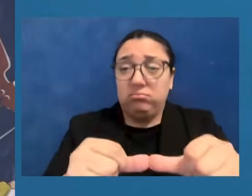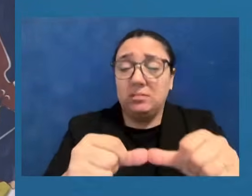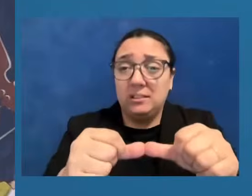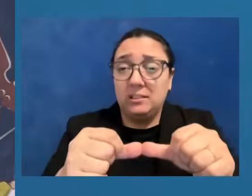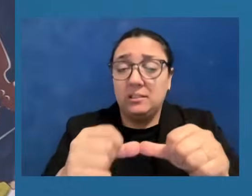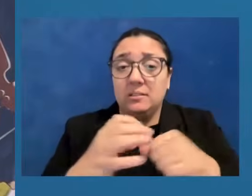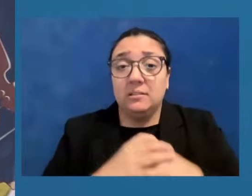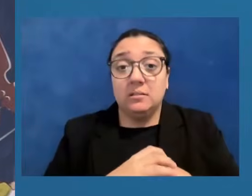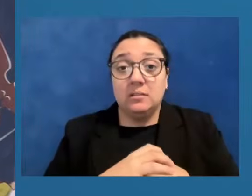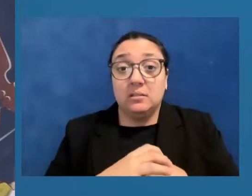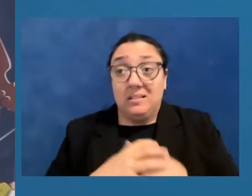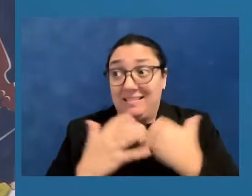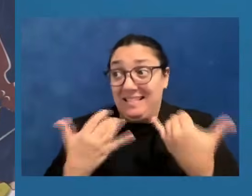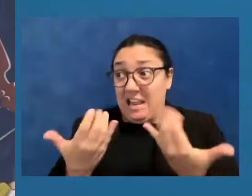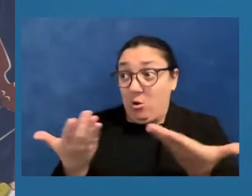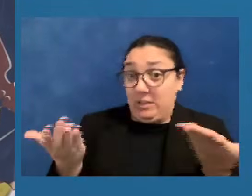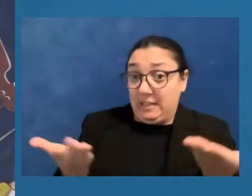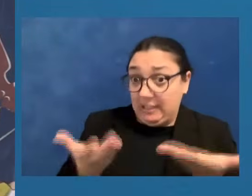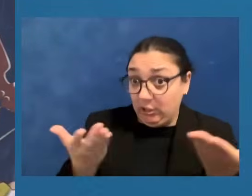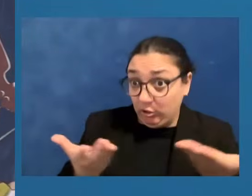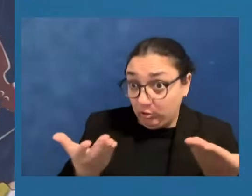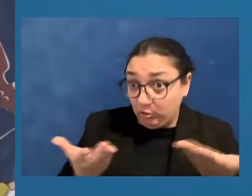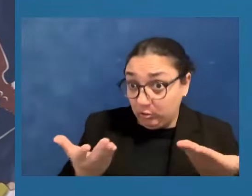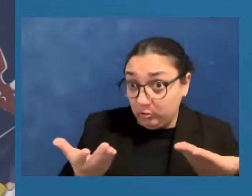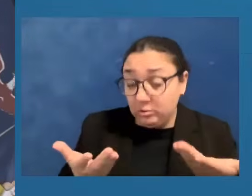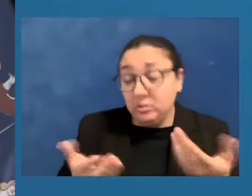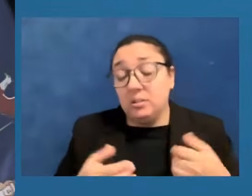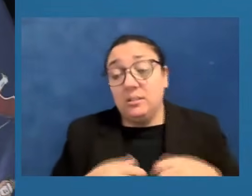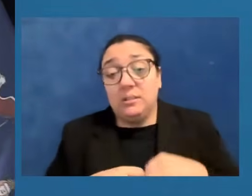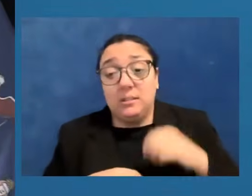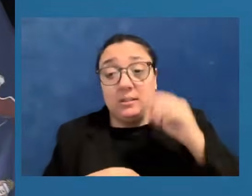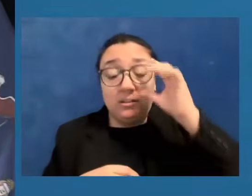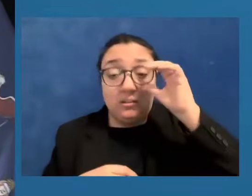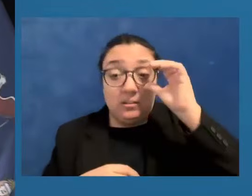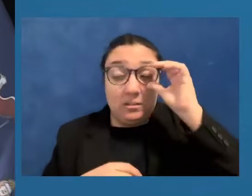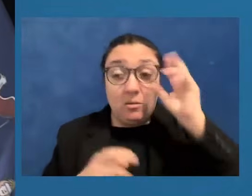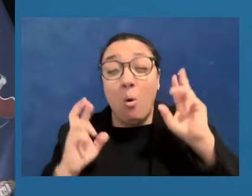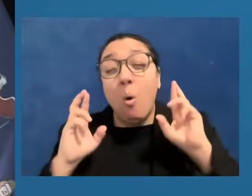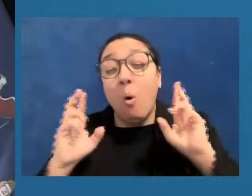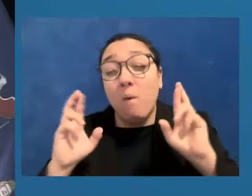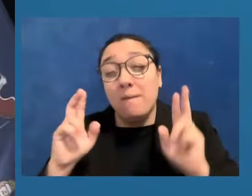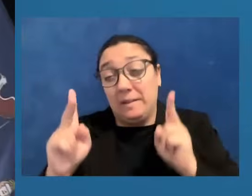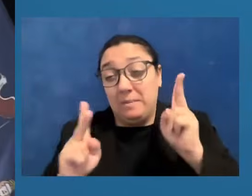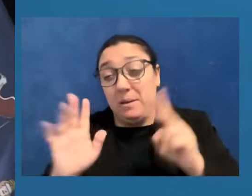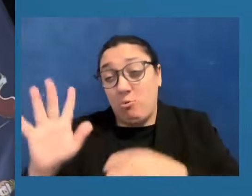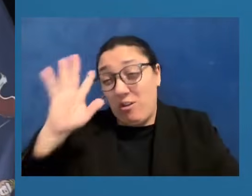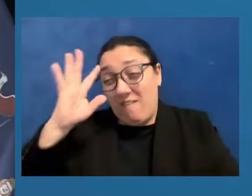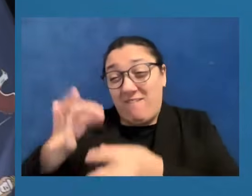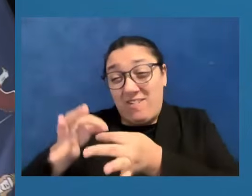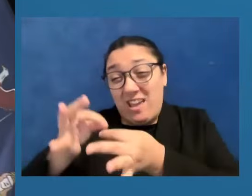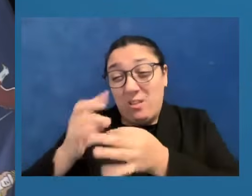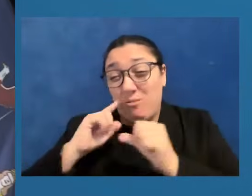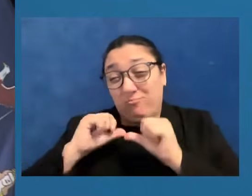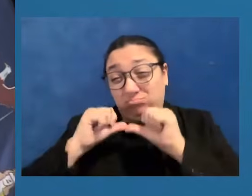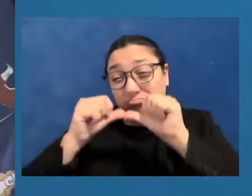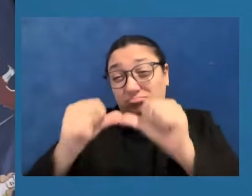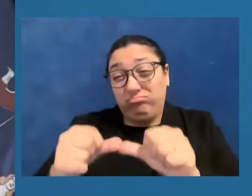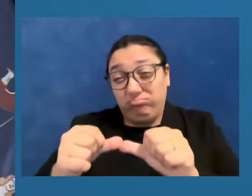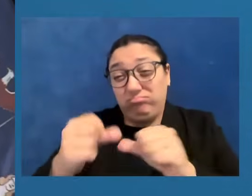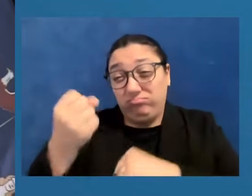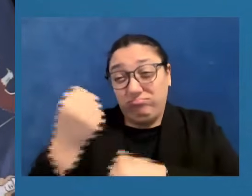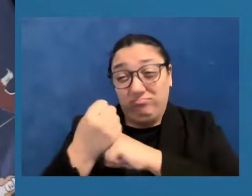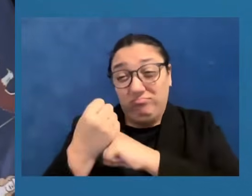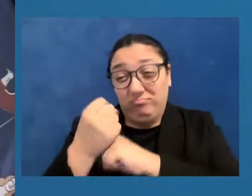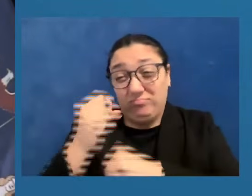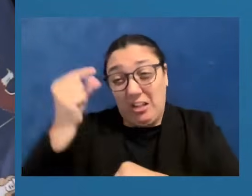right here, I think, hopefully, reignites people's faith in government. You know, when you